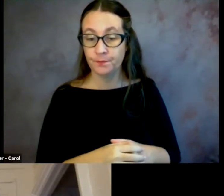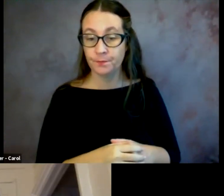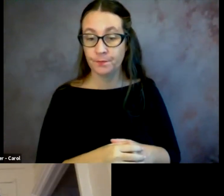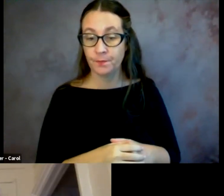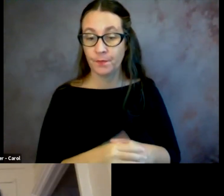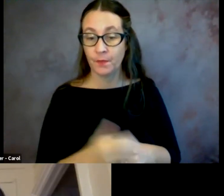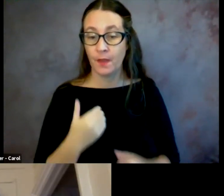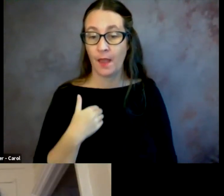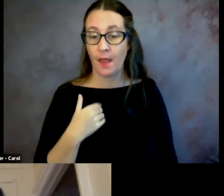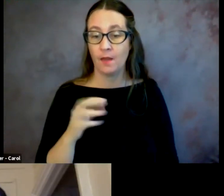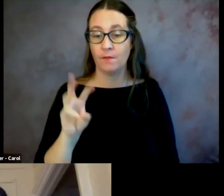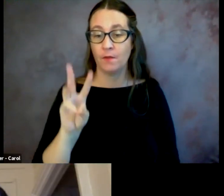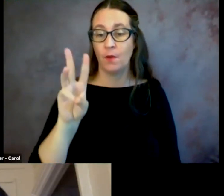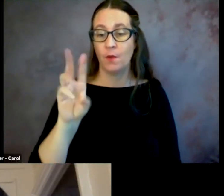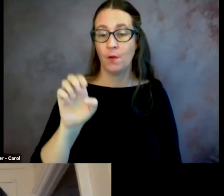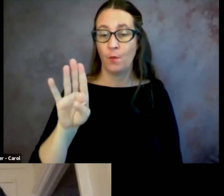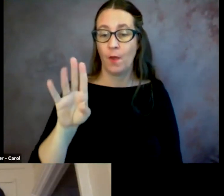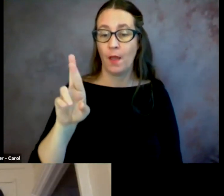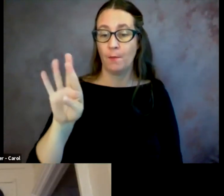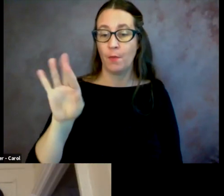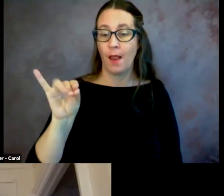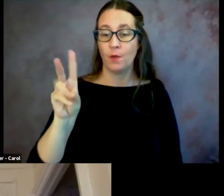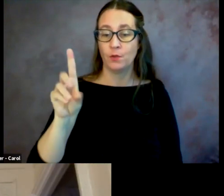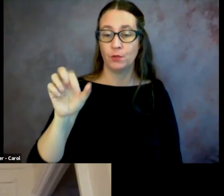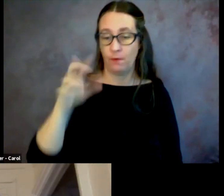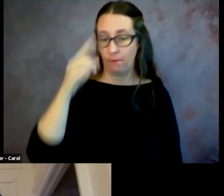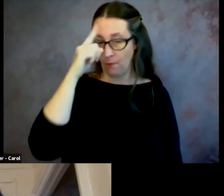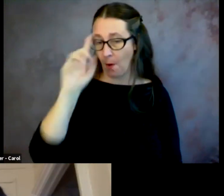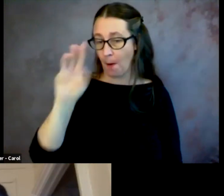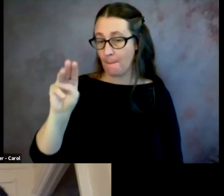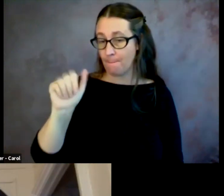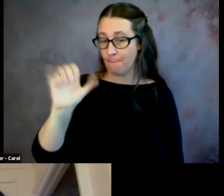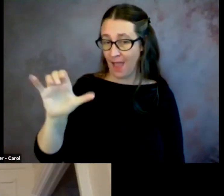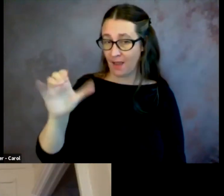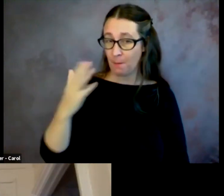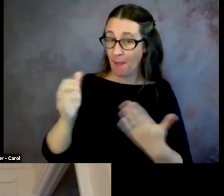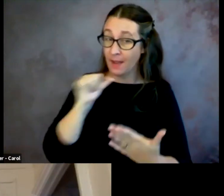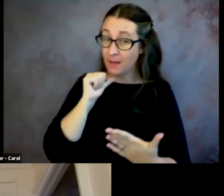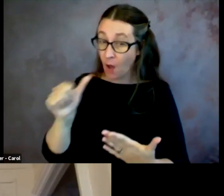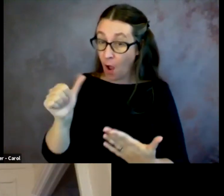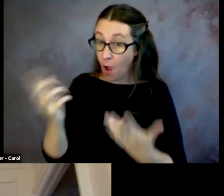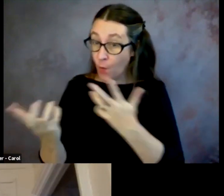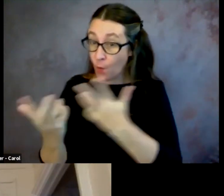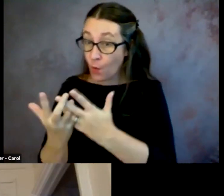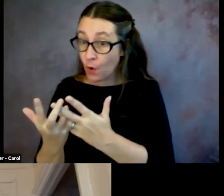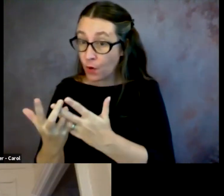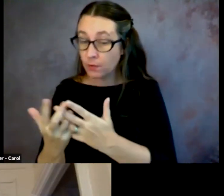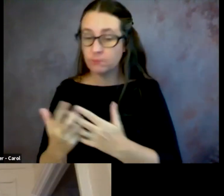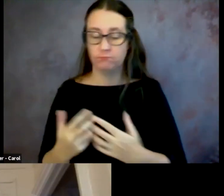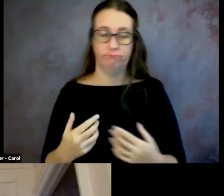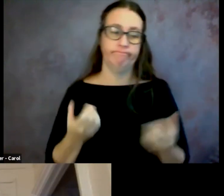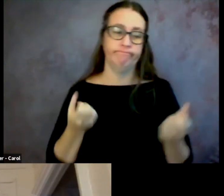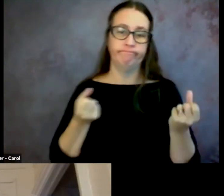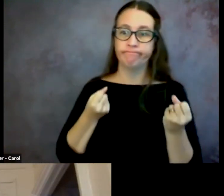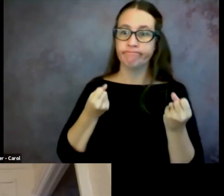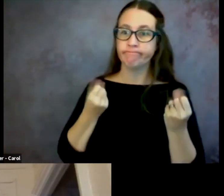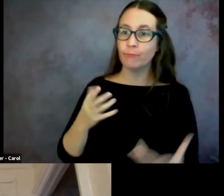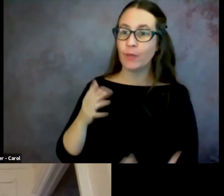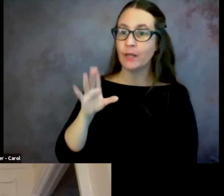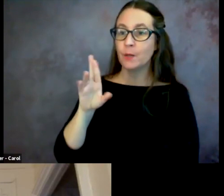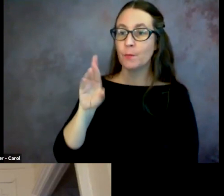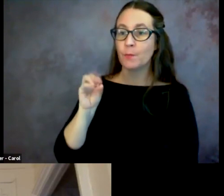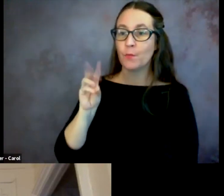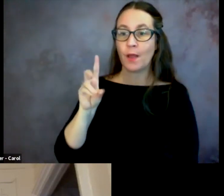that this may not work with? So there are a lot of web browsers out there to choose from. And a big part of our work is to make sure